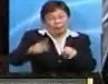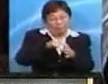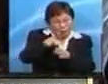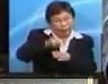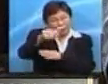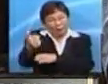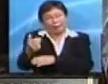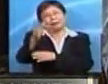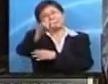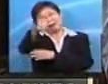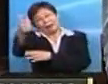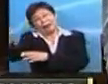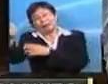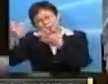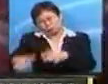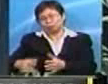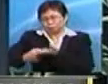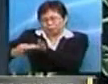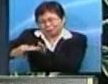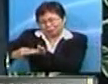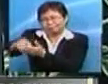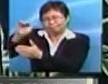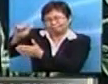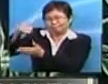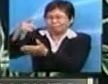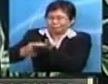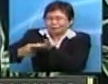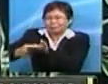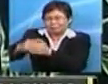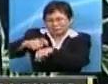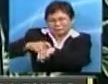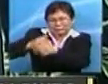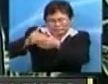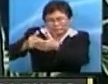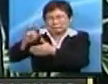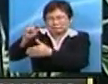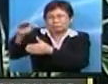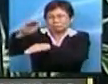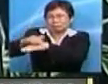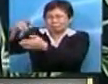daripada NTSB dan sebagainya sedang dibincangkan dalam masa terdekat ini.